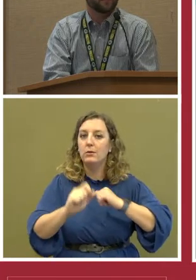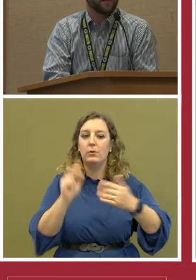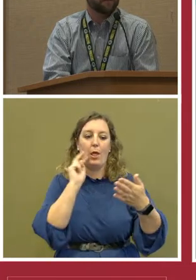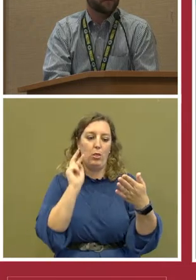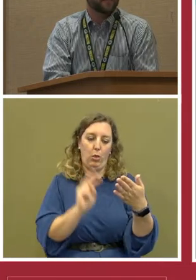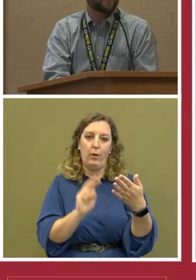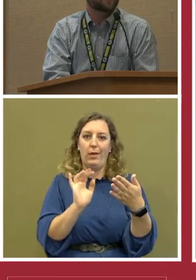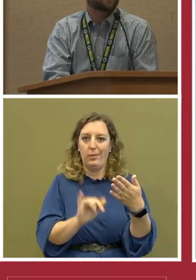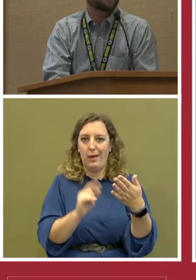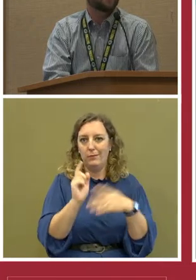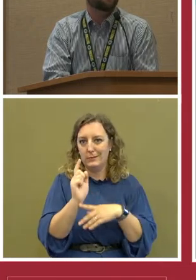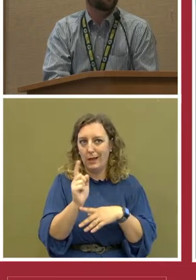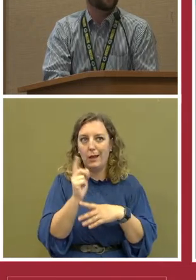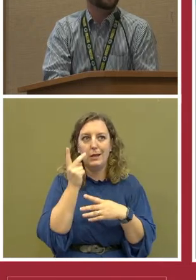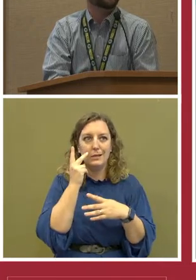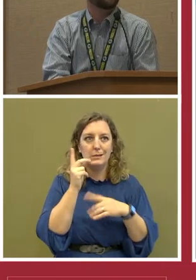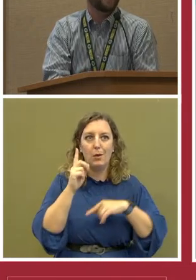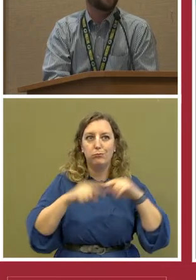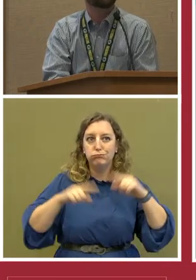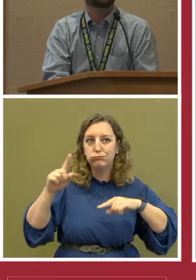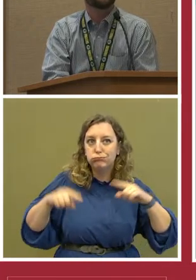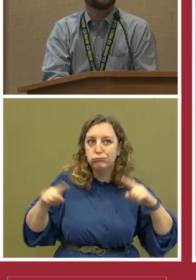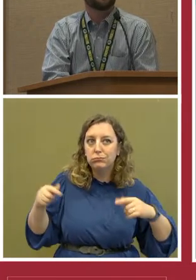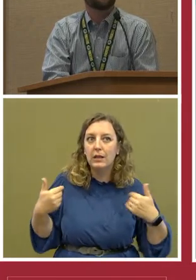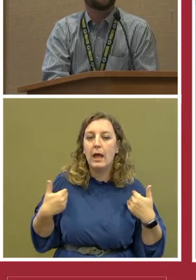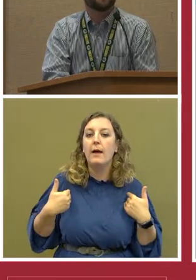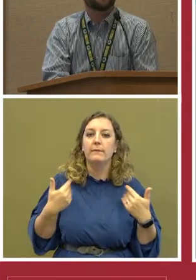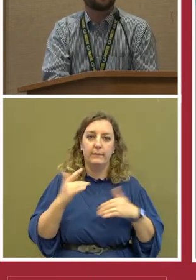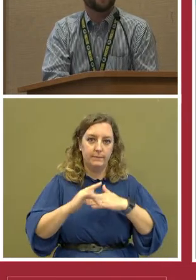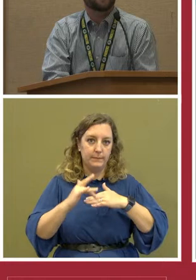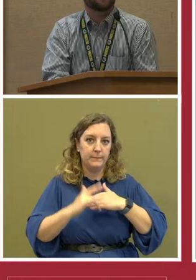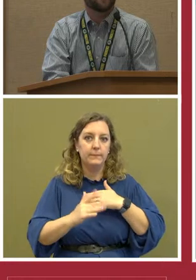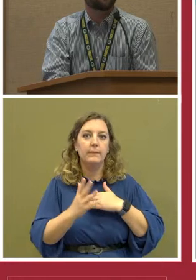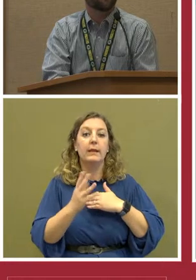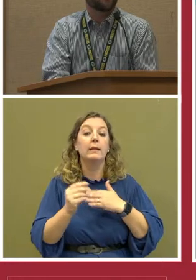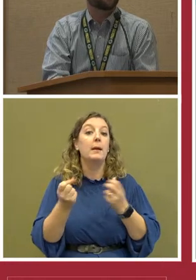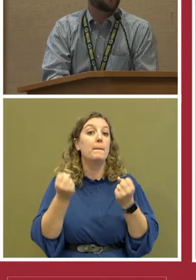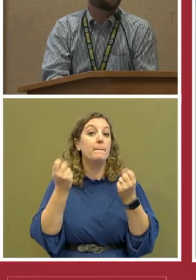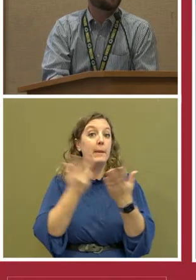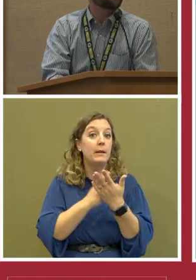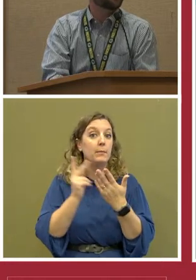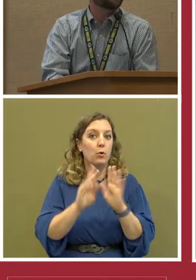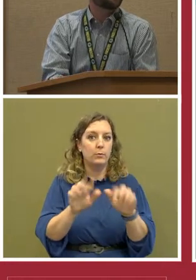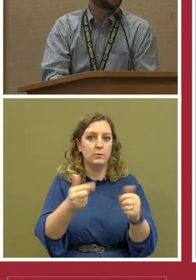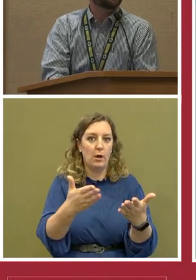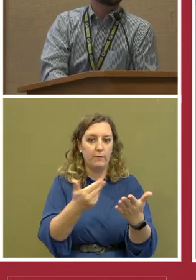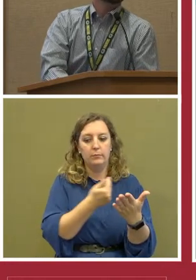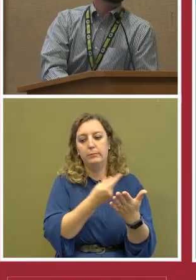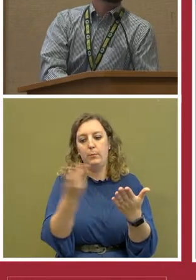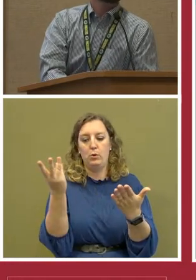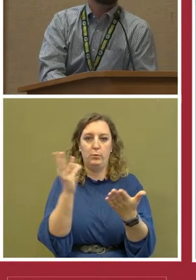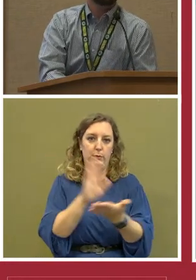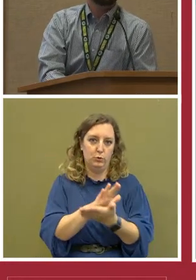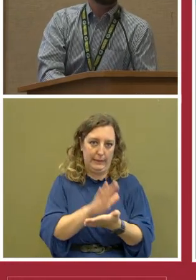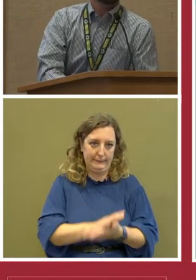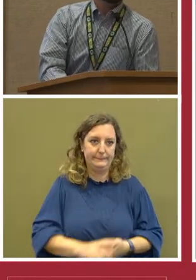take a look at that for a second and just see the variety we have, and that a lot of programs are offered at multiple sites.